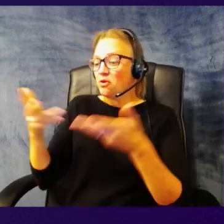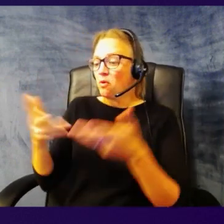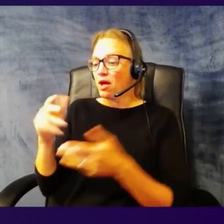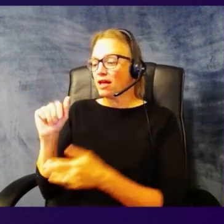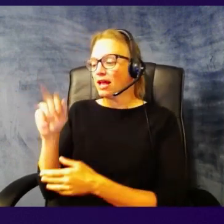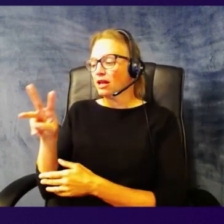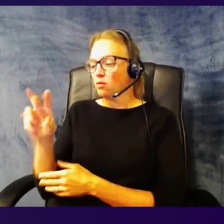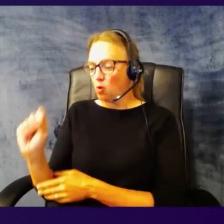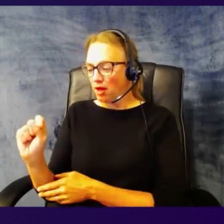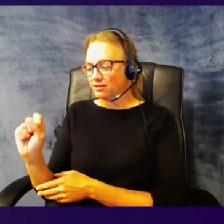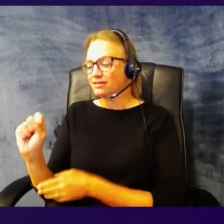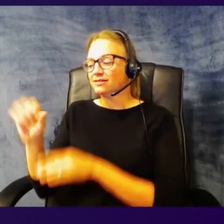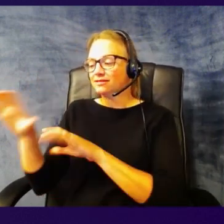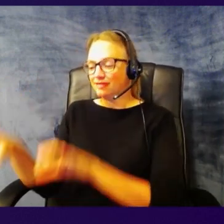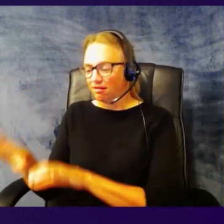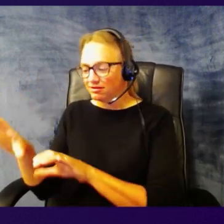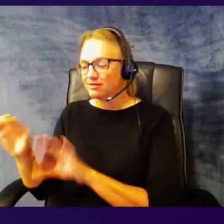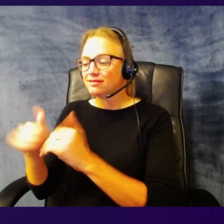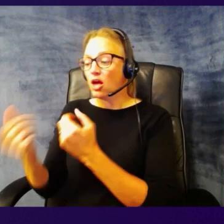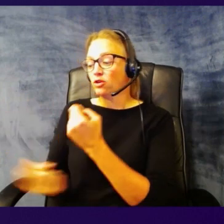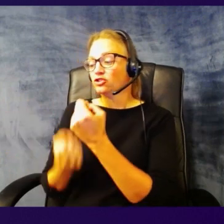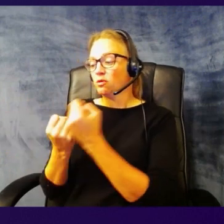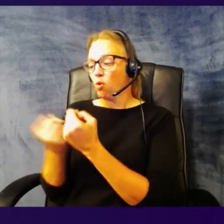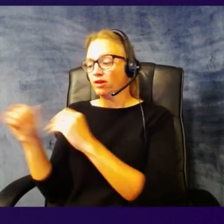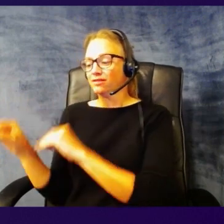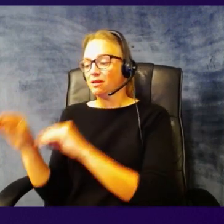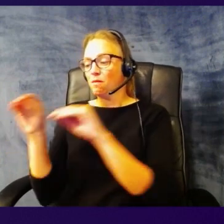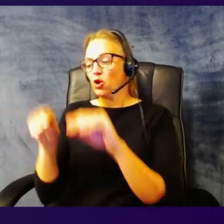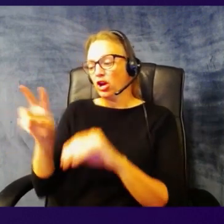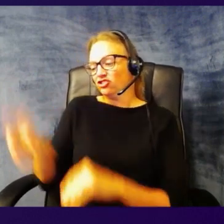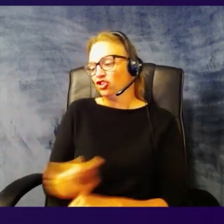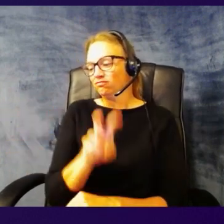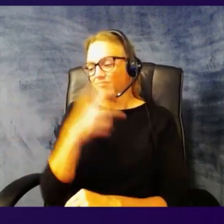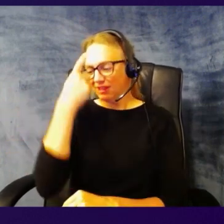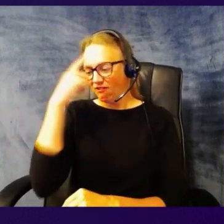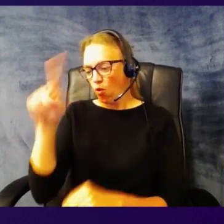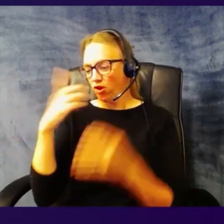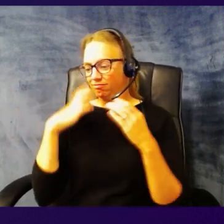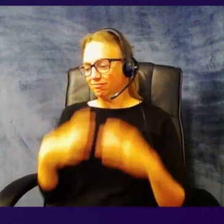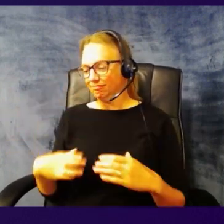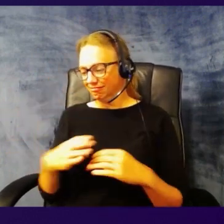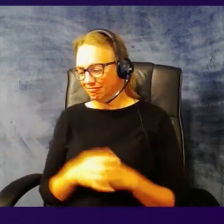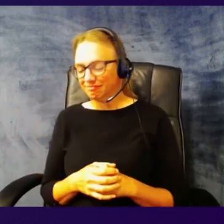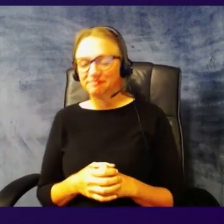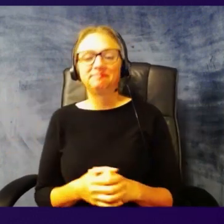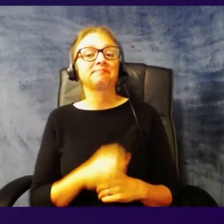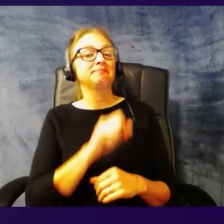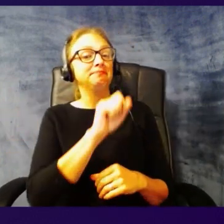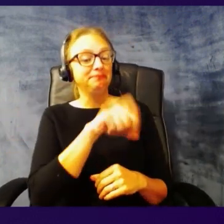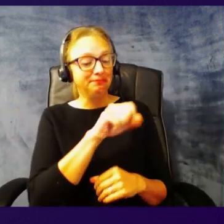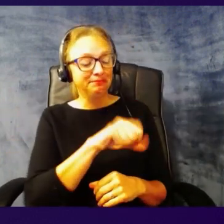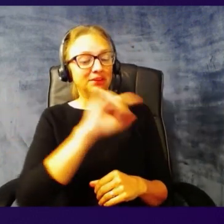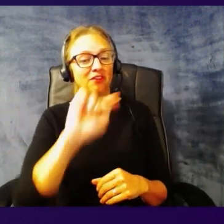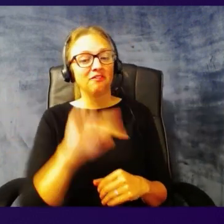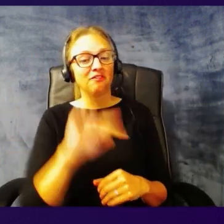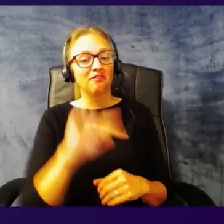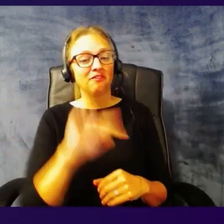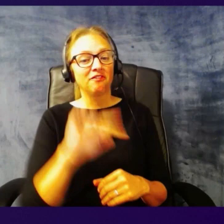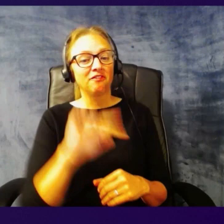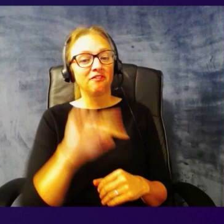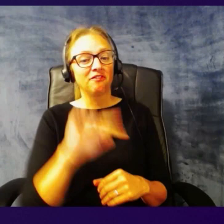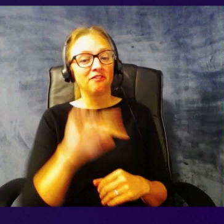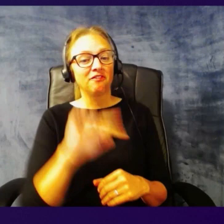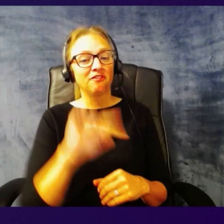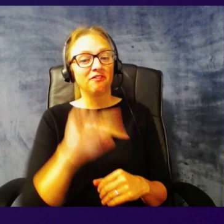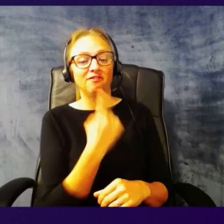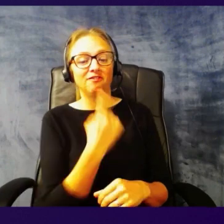DataSync does and how it supports the migration journey for customers? Absolutely, Dave. So, a first step to really gaining